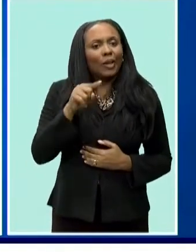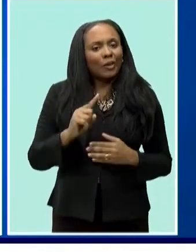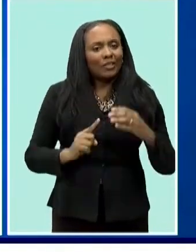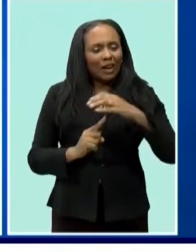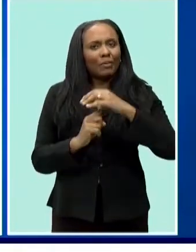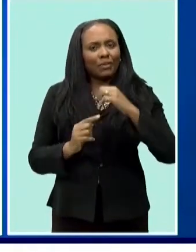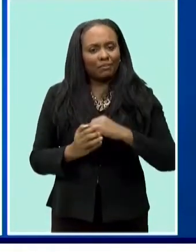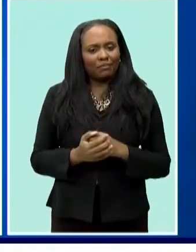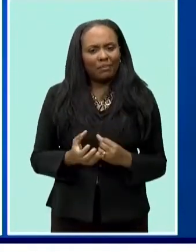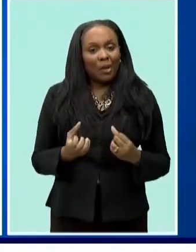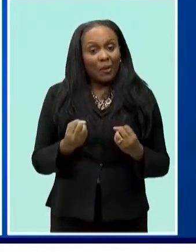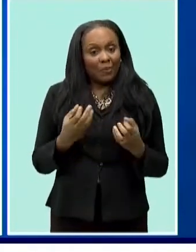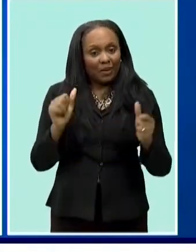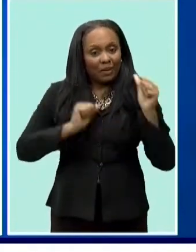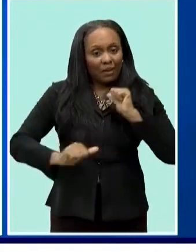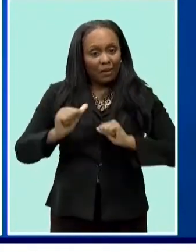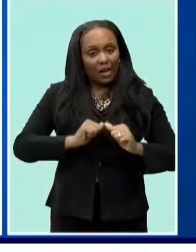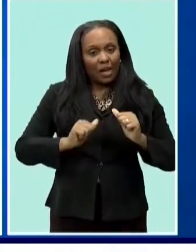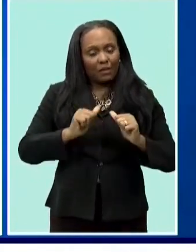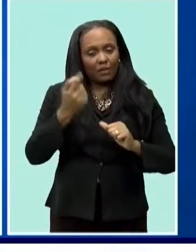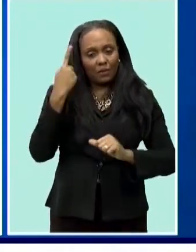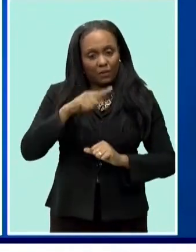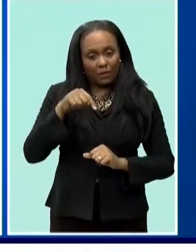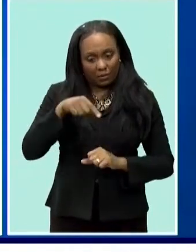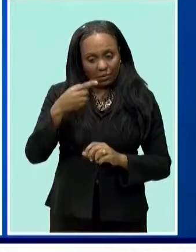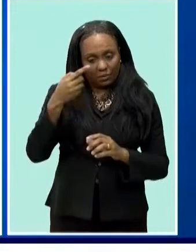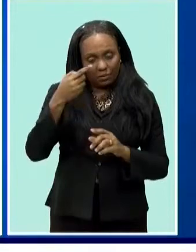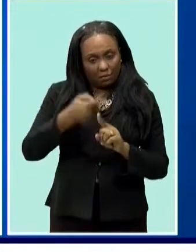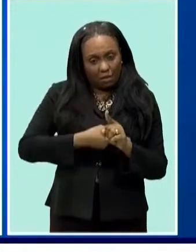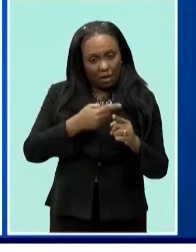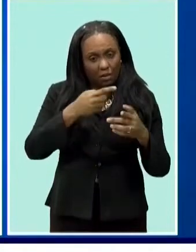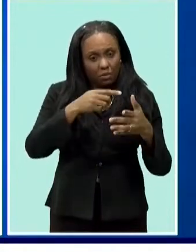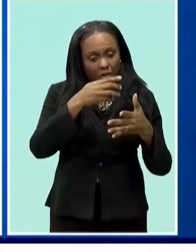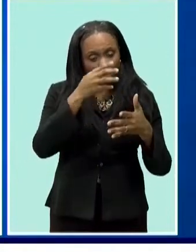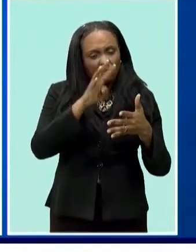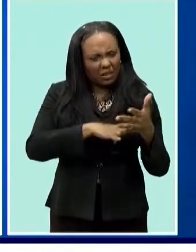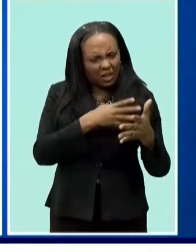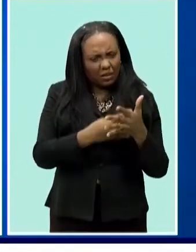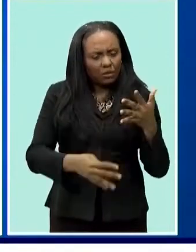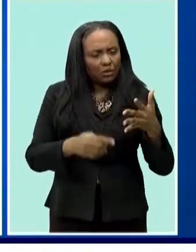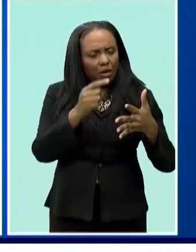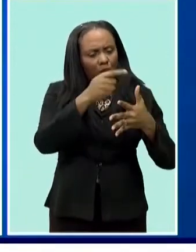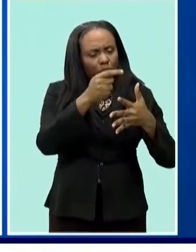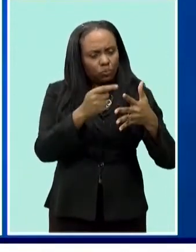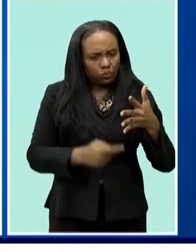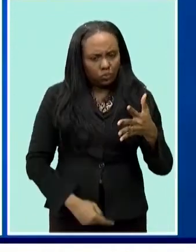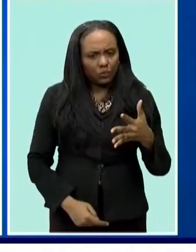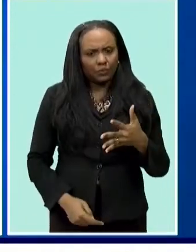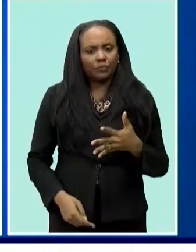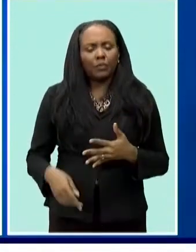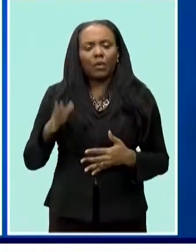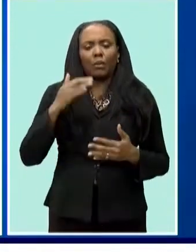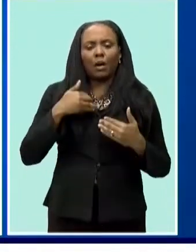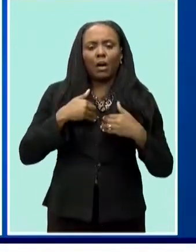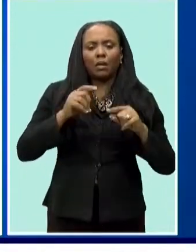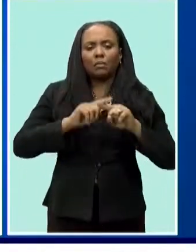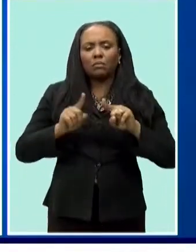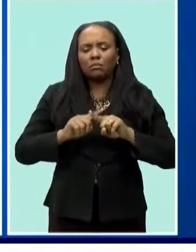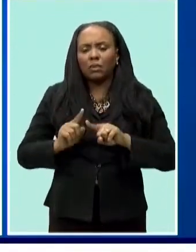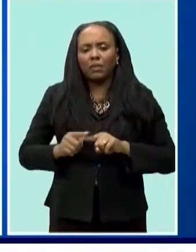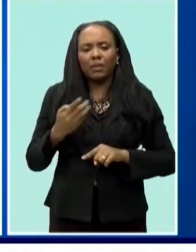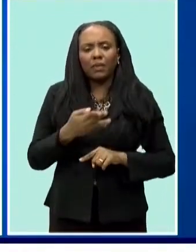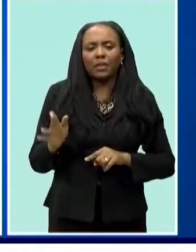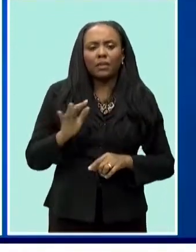the month, including 2 public education forums on the Child Care Board's foster care program and open days at day